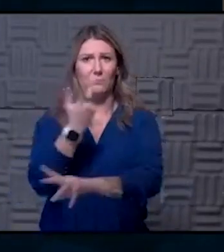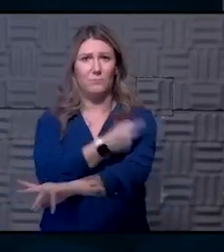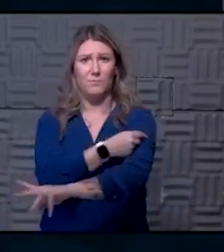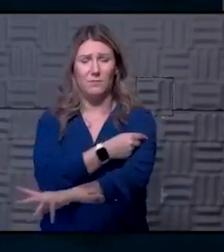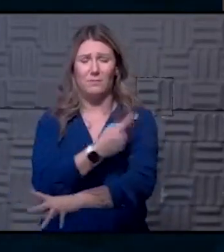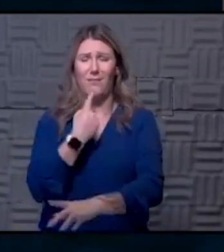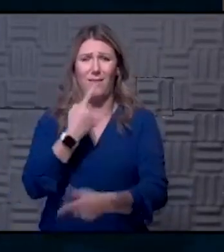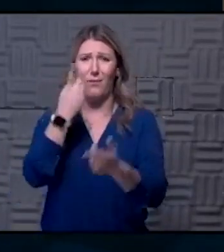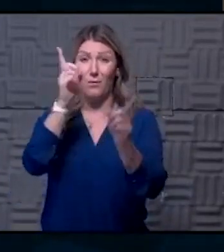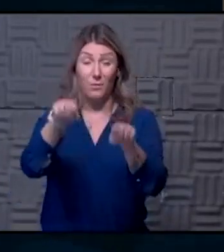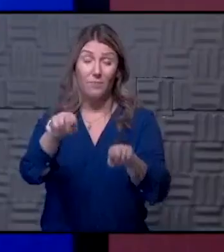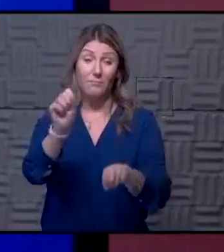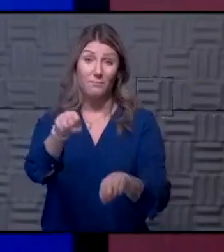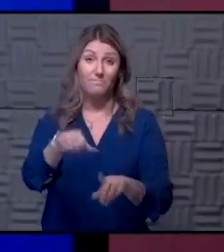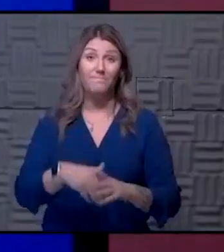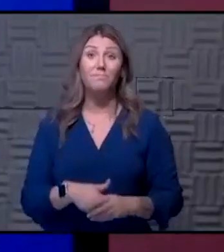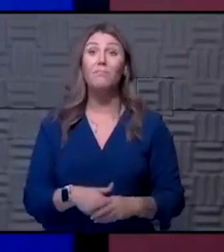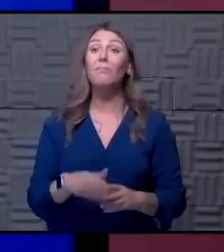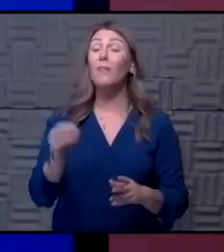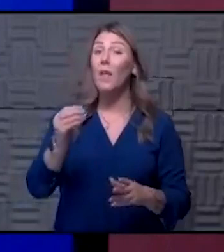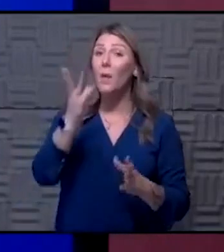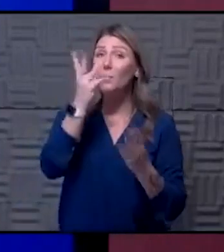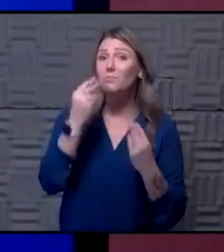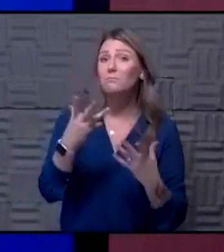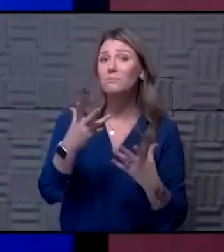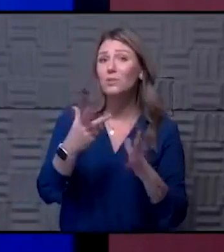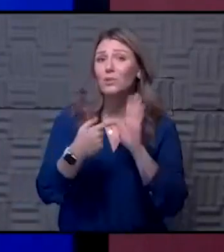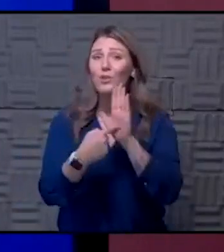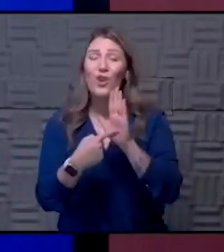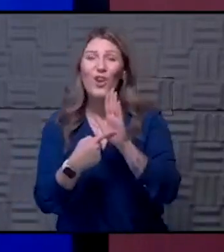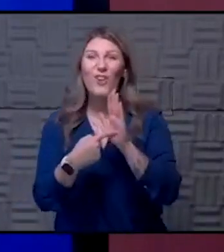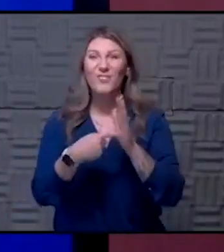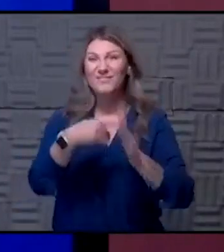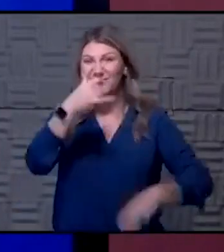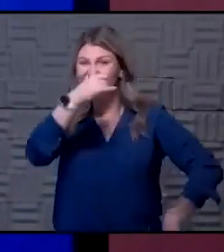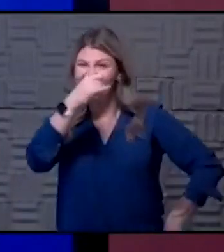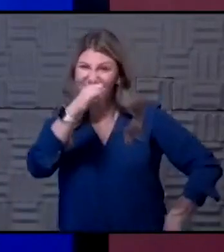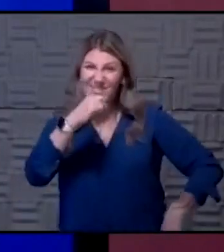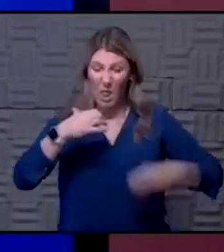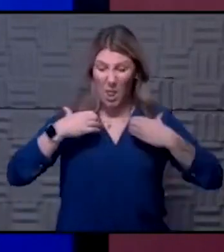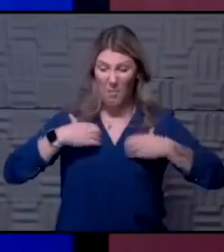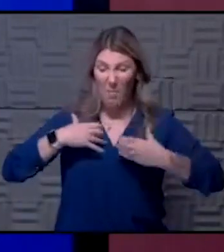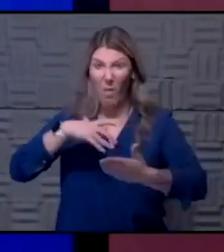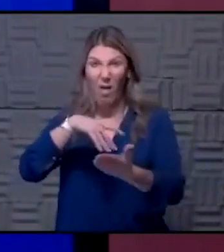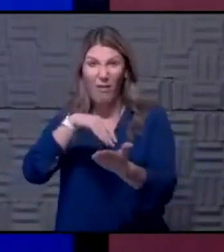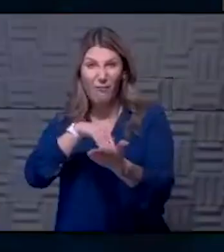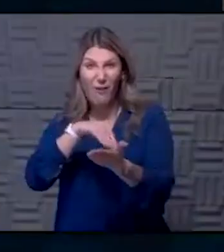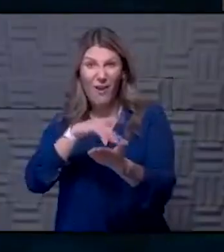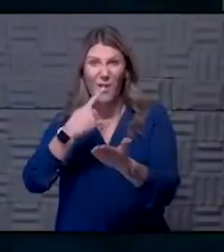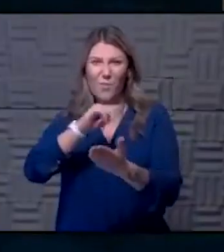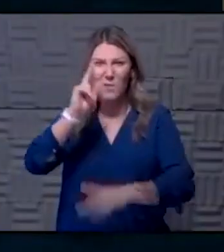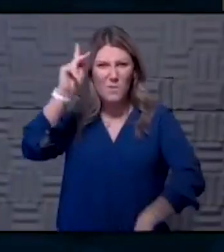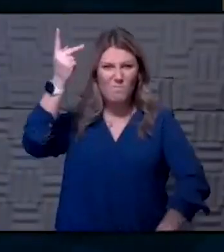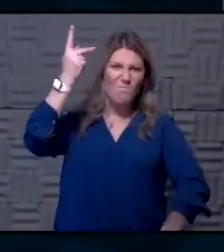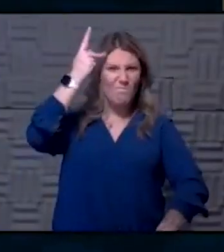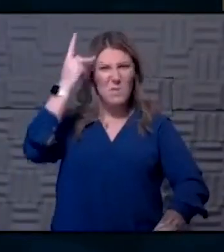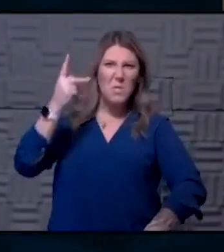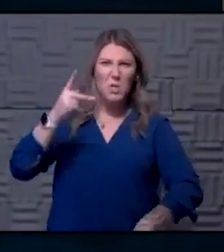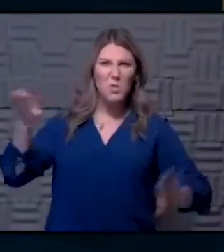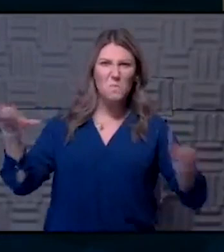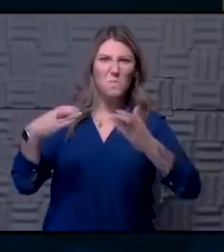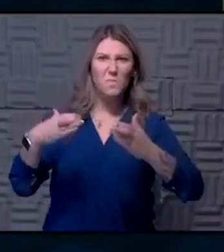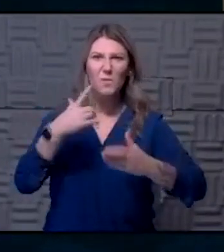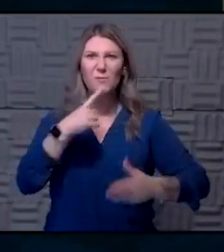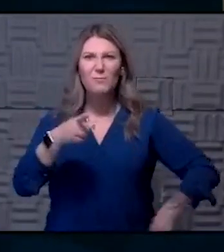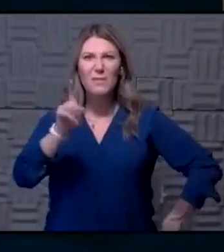absolutely agree. Let the record show that a couple of goofy pulmonologists in Kansas have just agreed that we are a political force to be reckoned with, Larry Botts. Watch